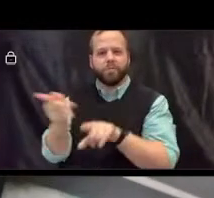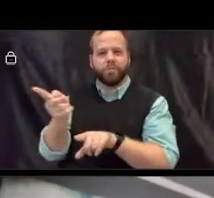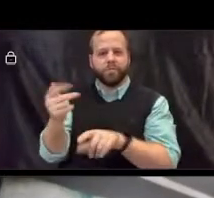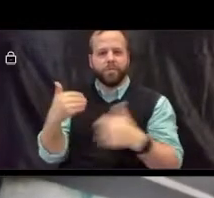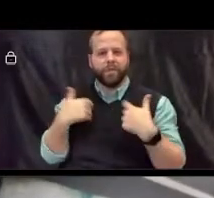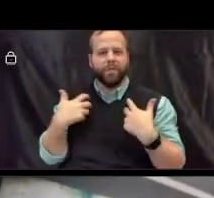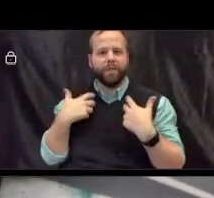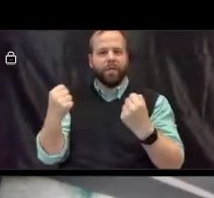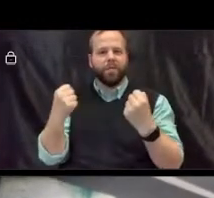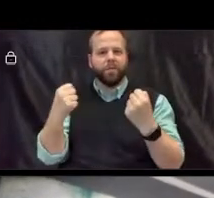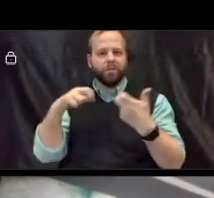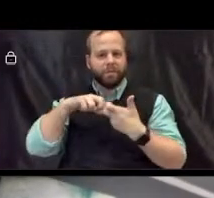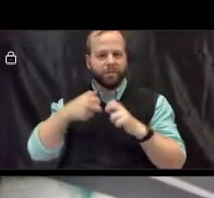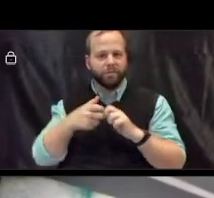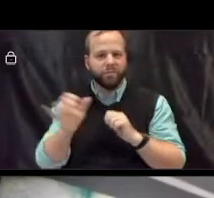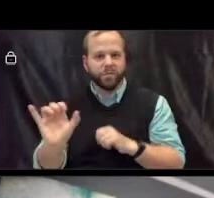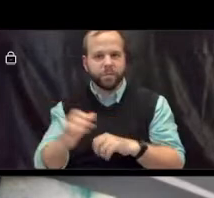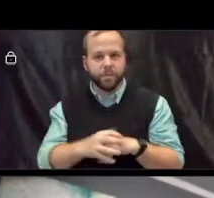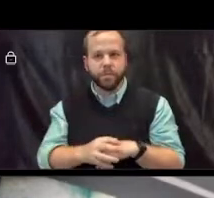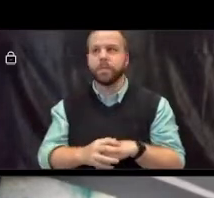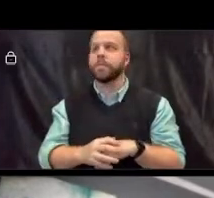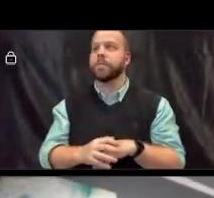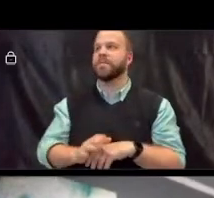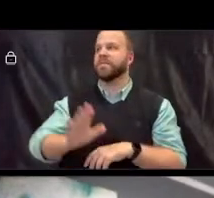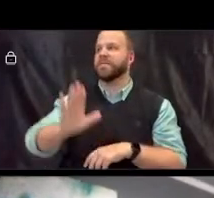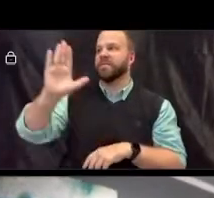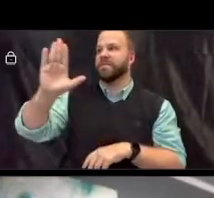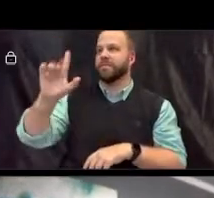Are there any other questions? Yes, I have a question.